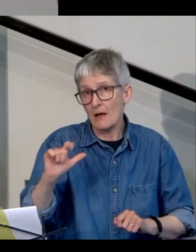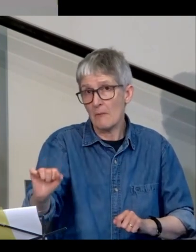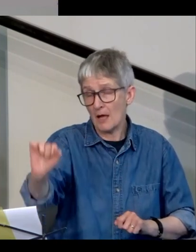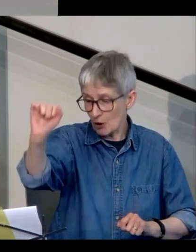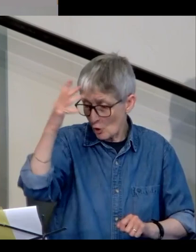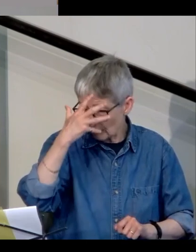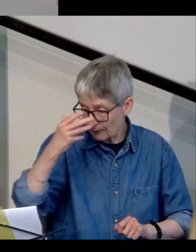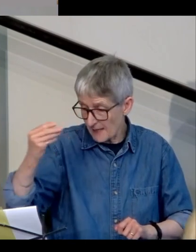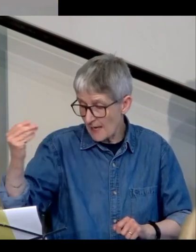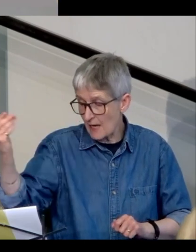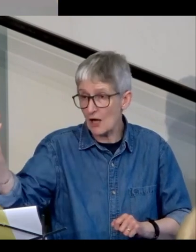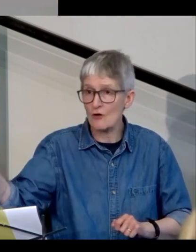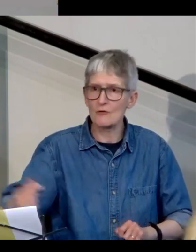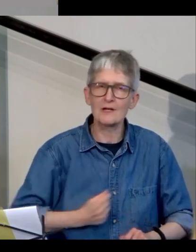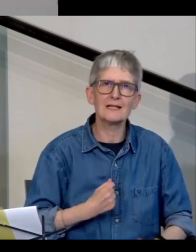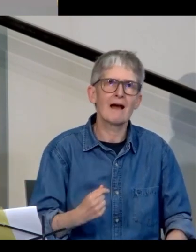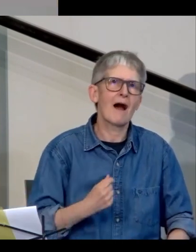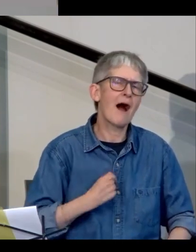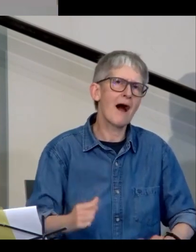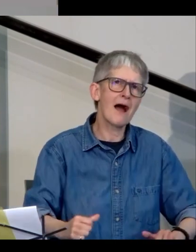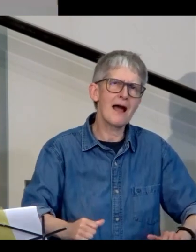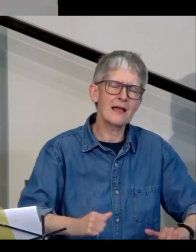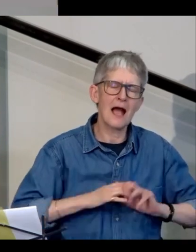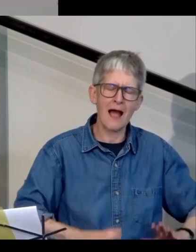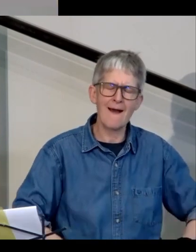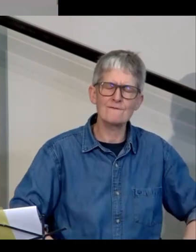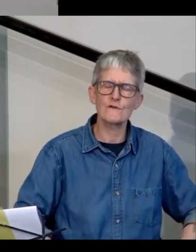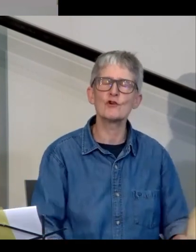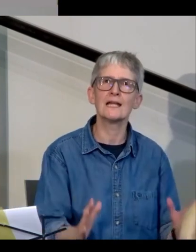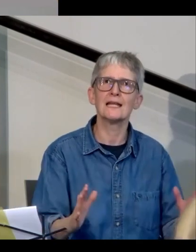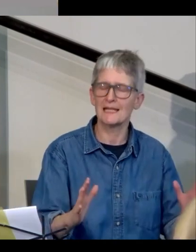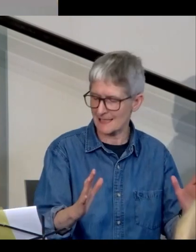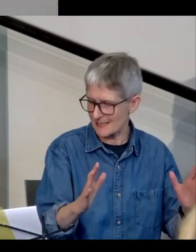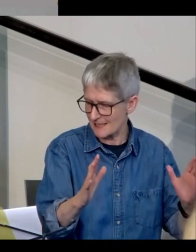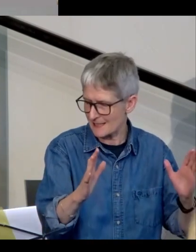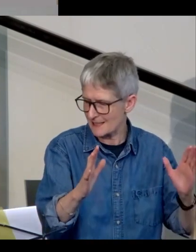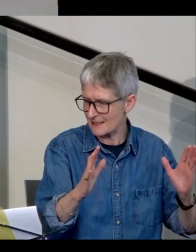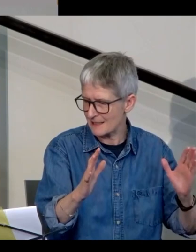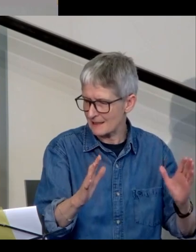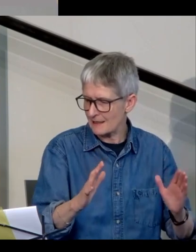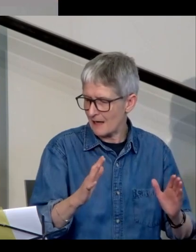Spirit, I am free.